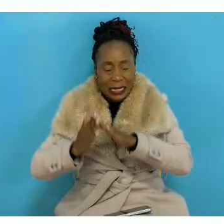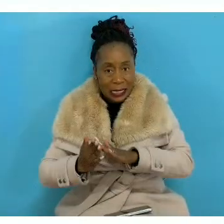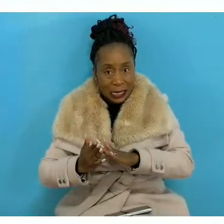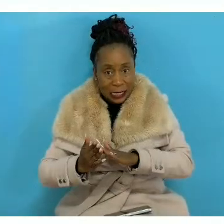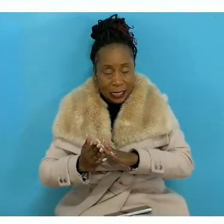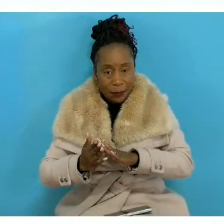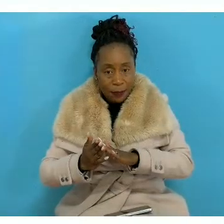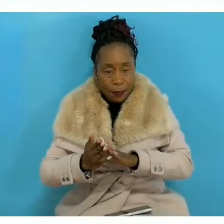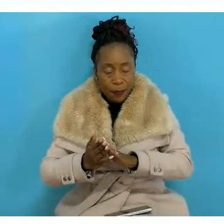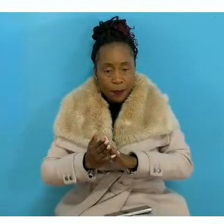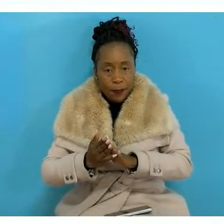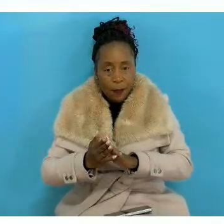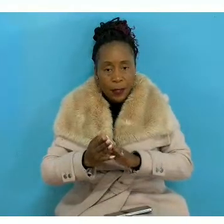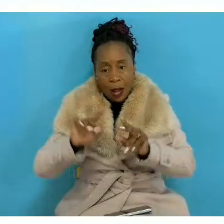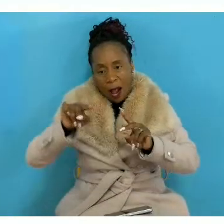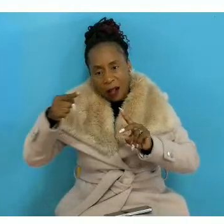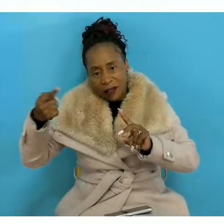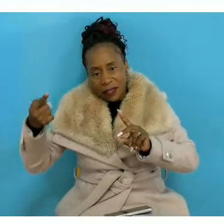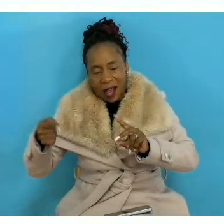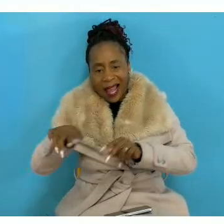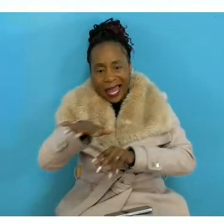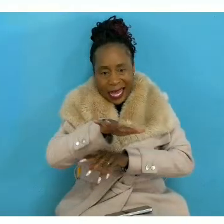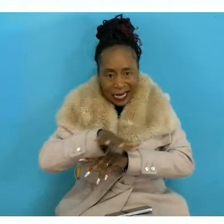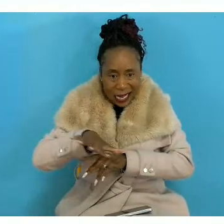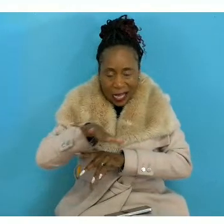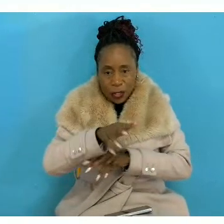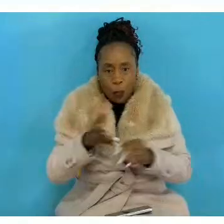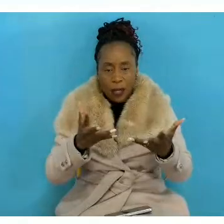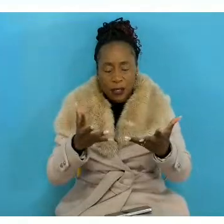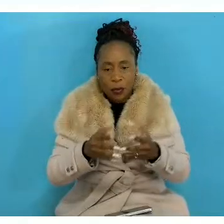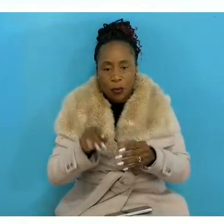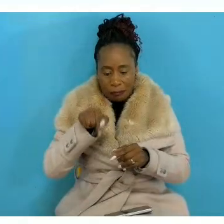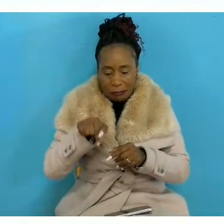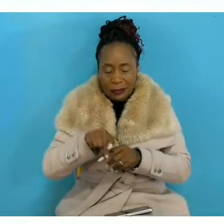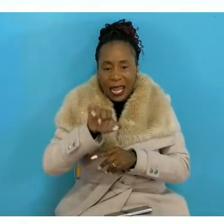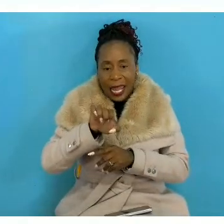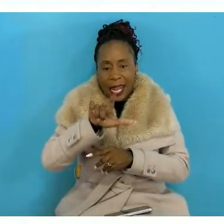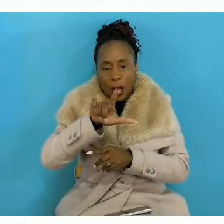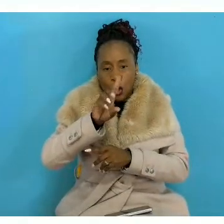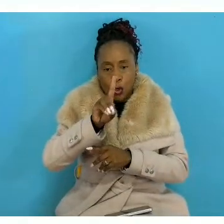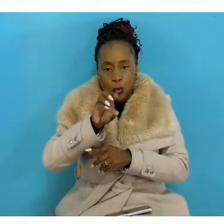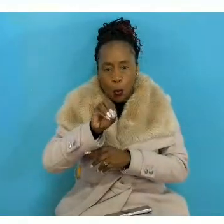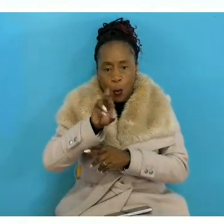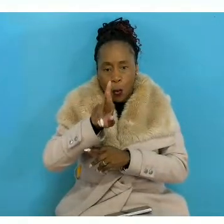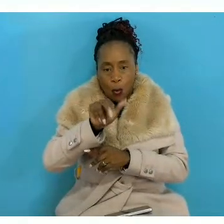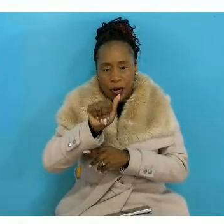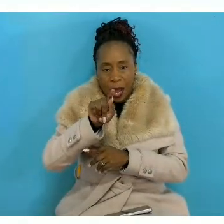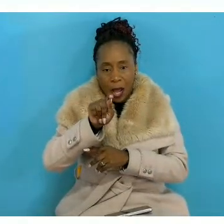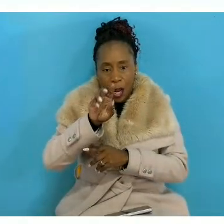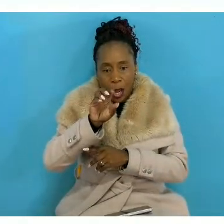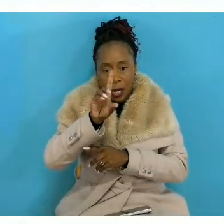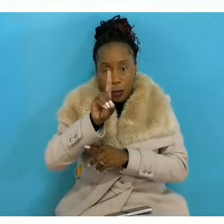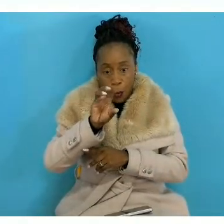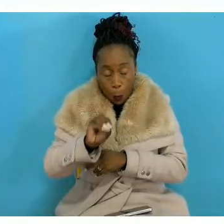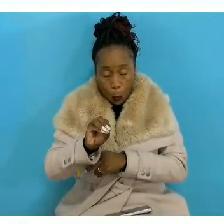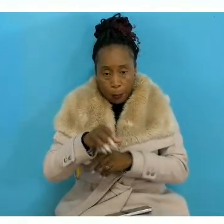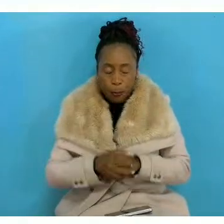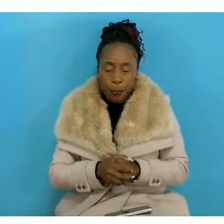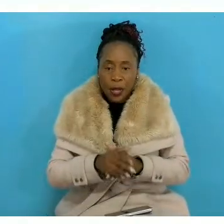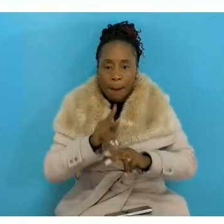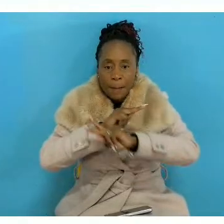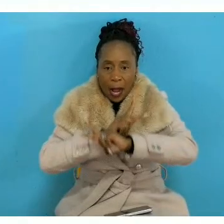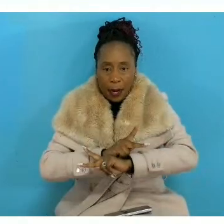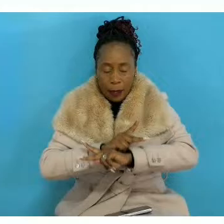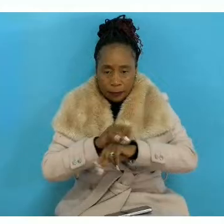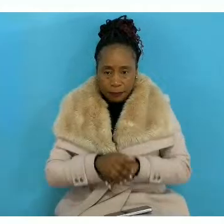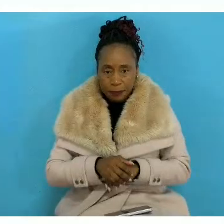and other areas around Eldorado Park. We've got a